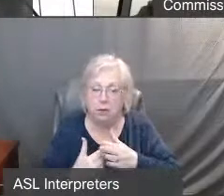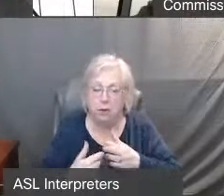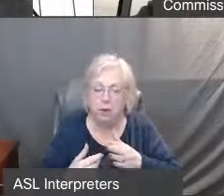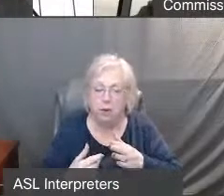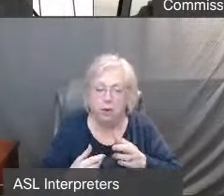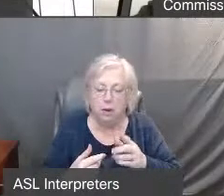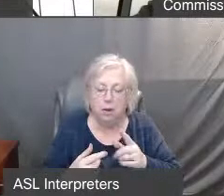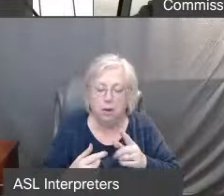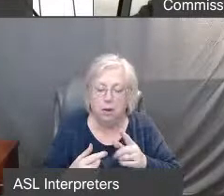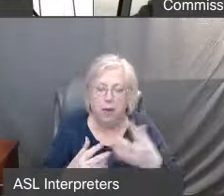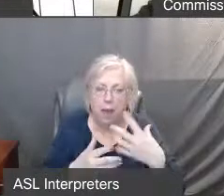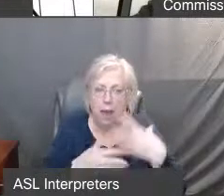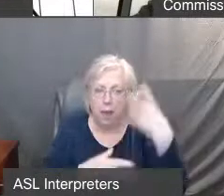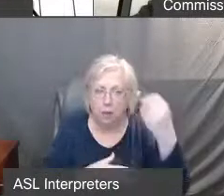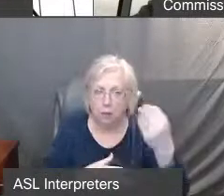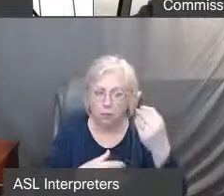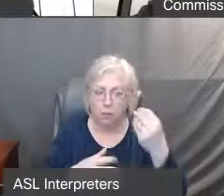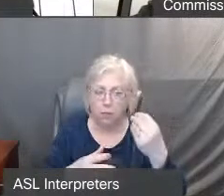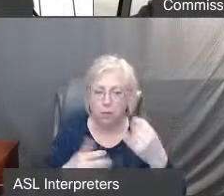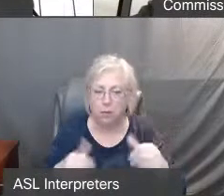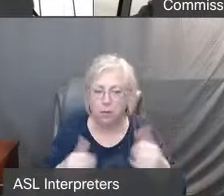the outdoor area